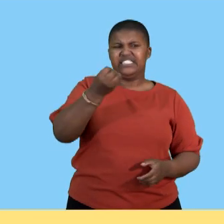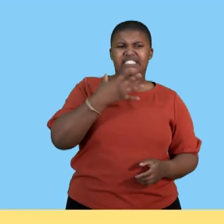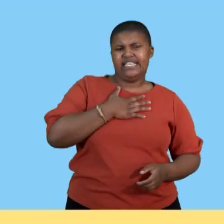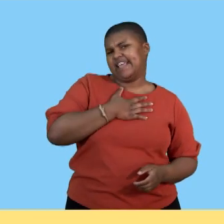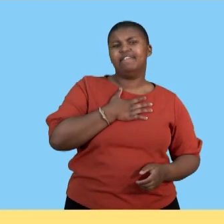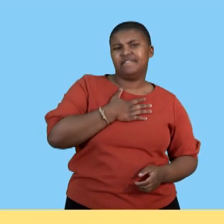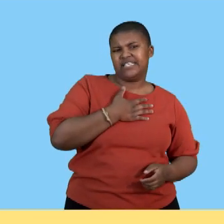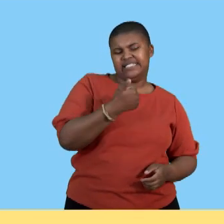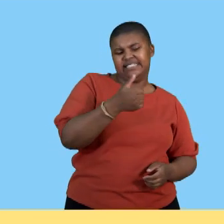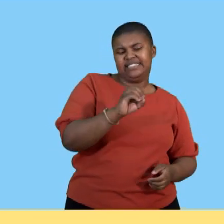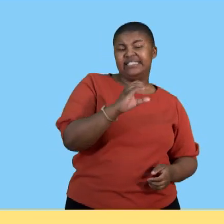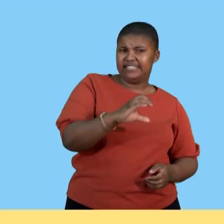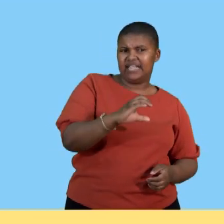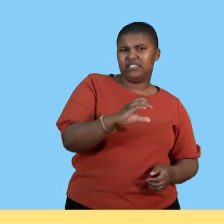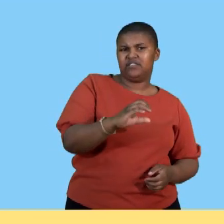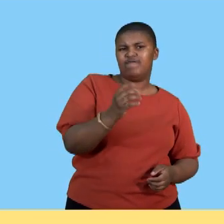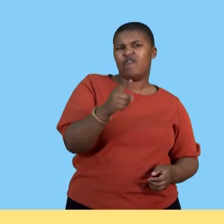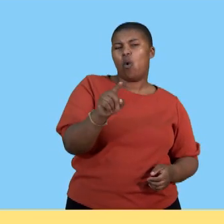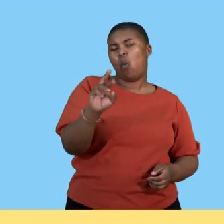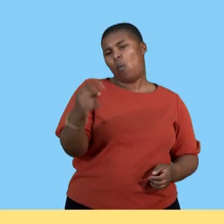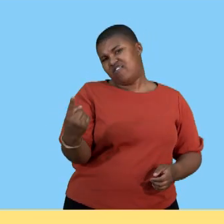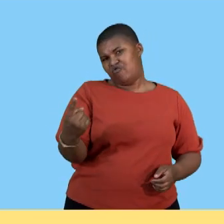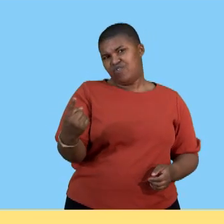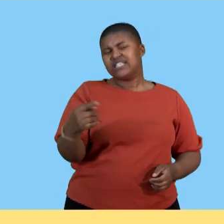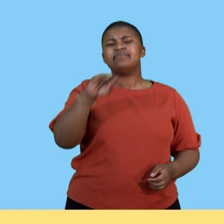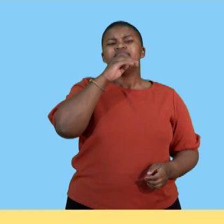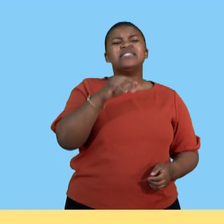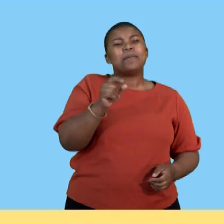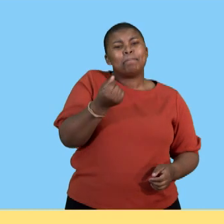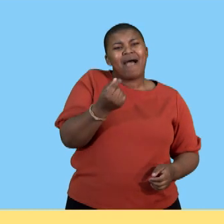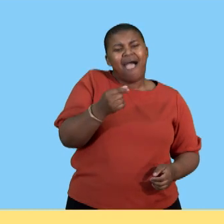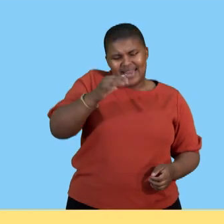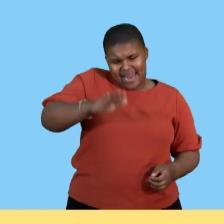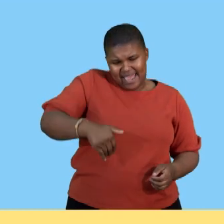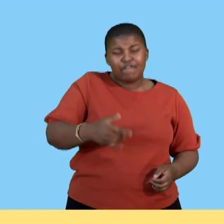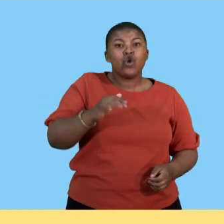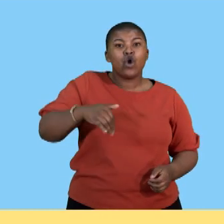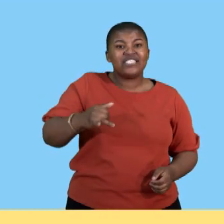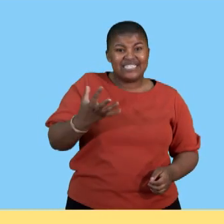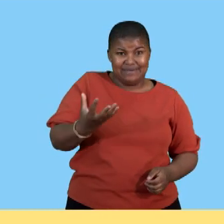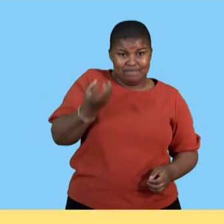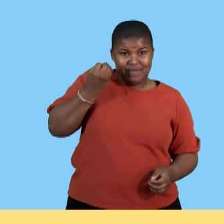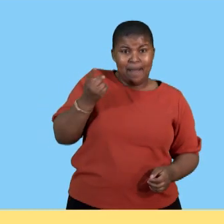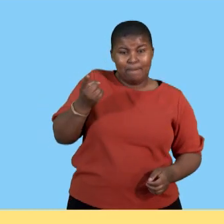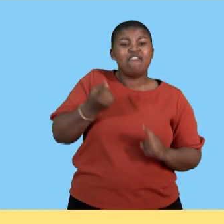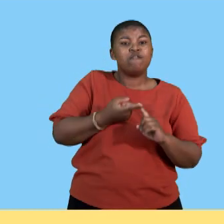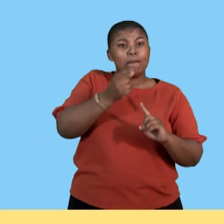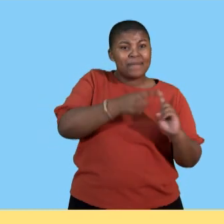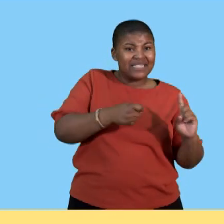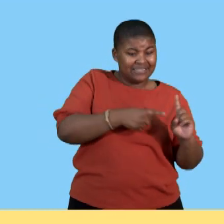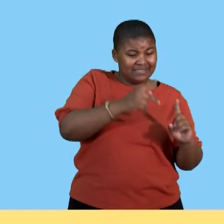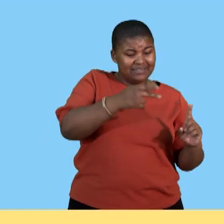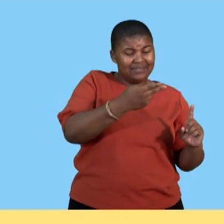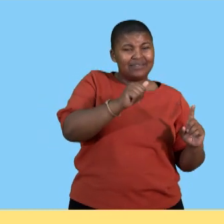us 60 cents in the rand. Therefore, the amount that we are not able to receive from